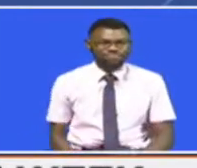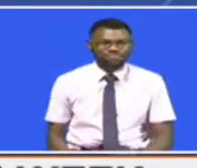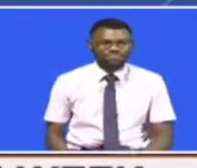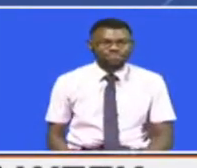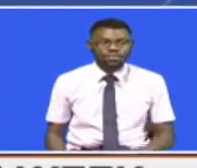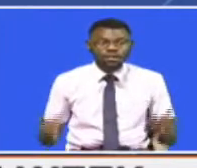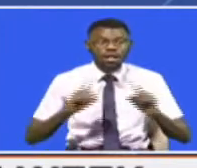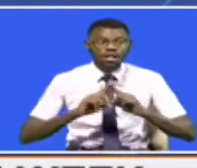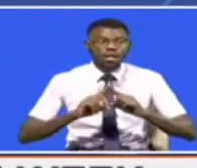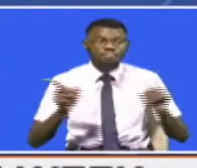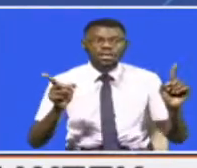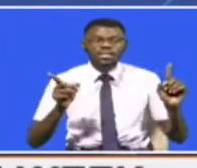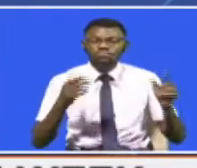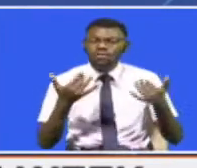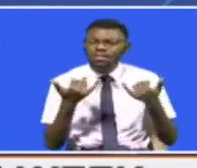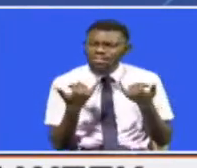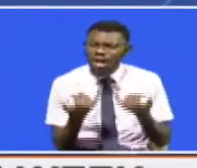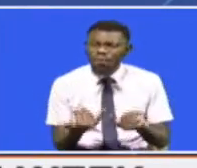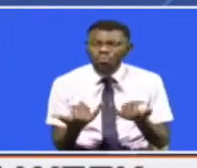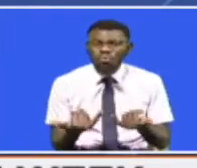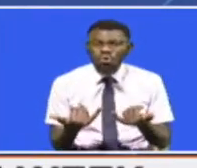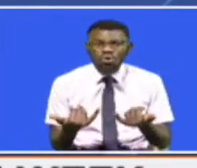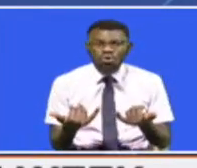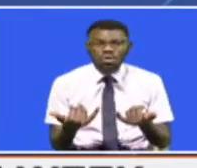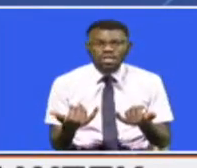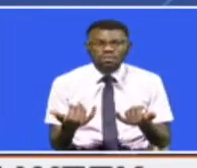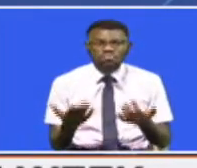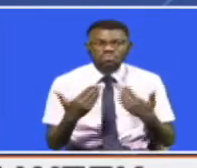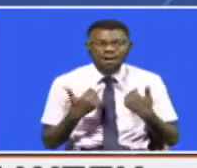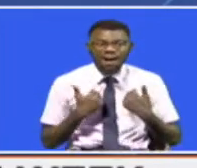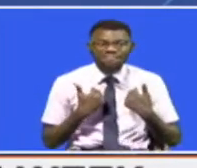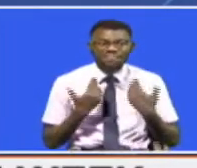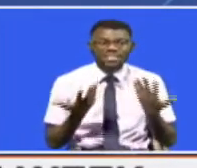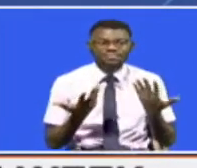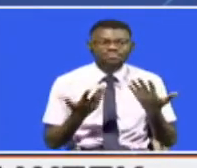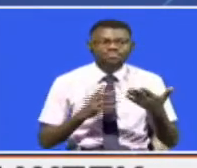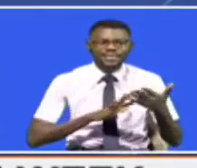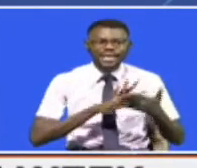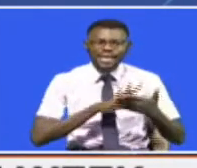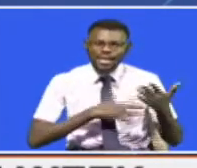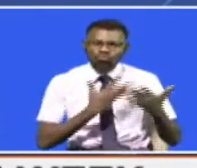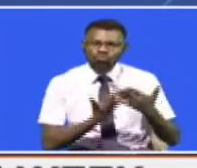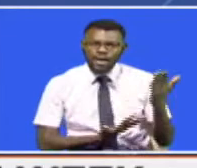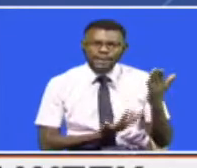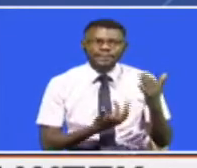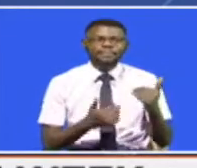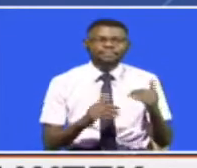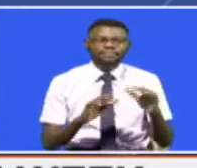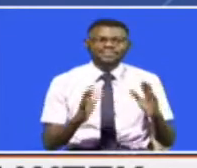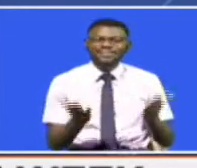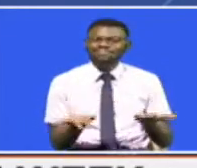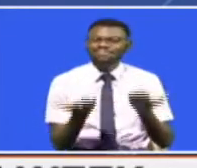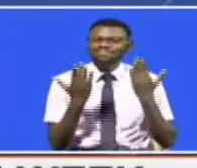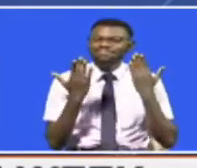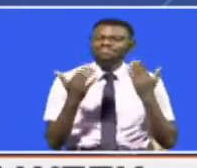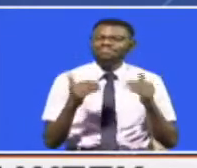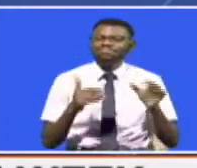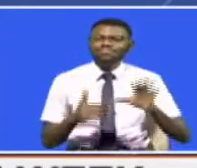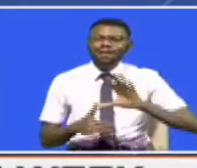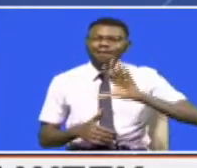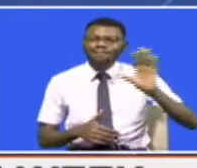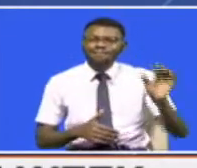we operate already the largest fiber network across the country, but also across the continent at